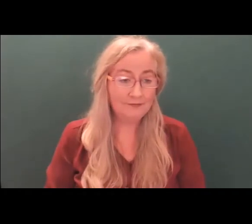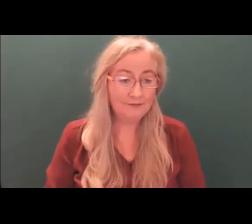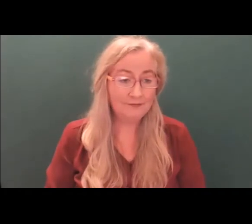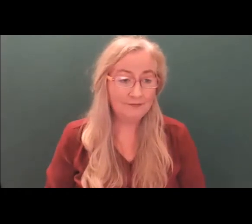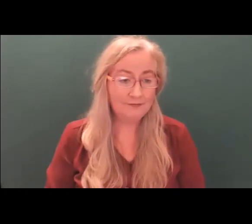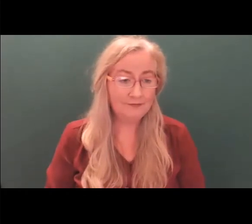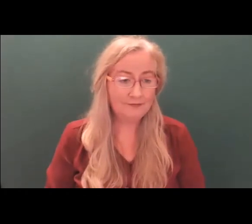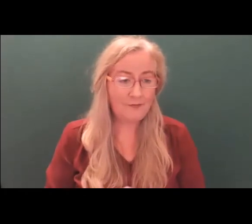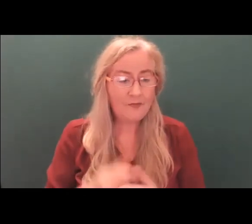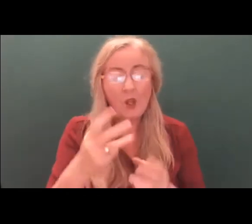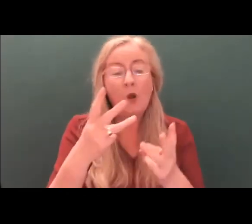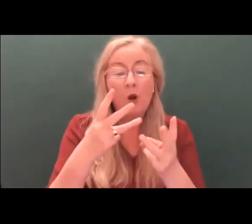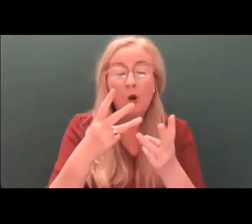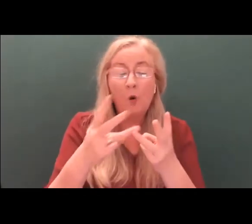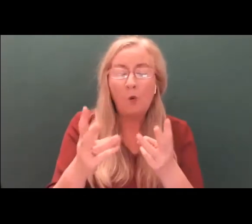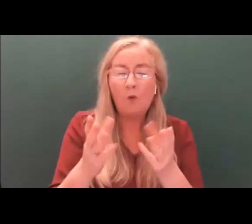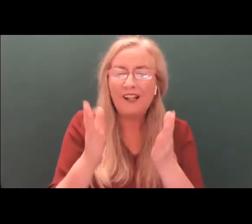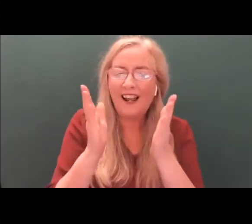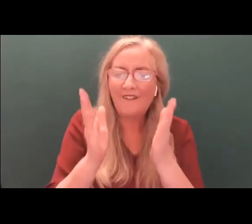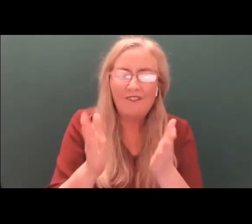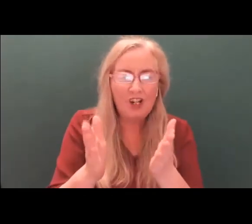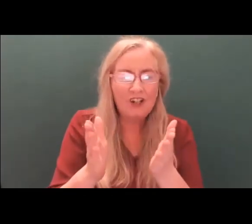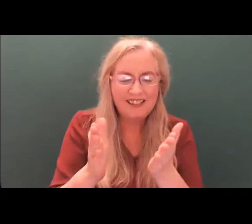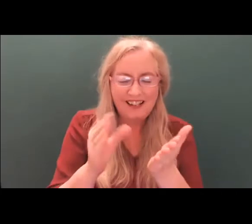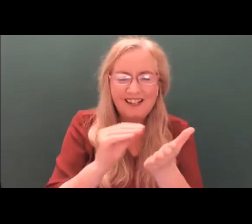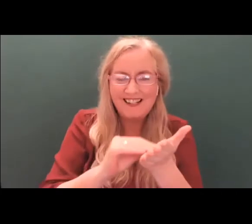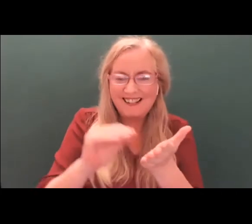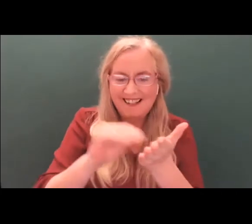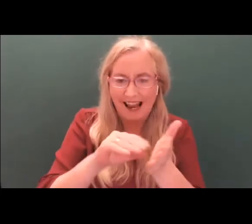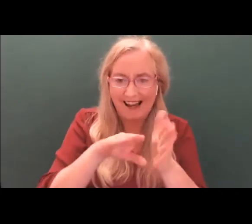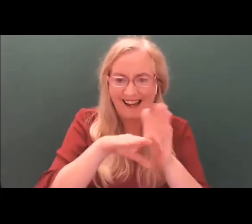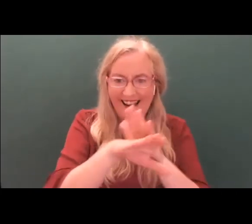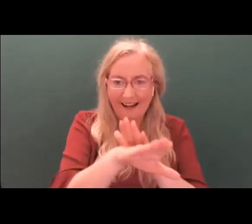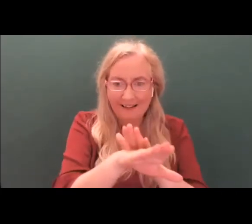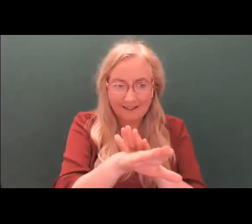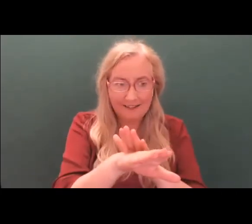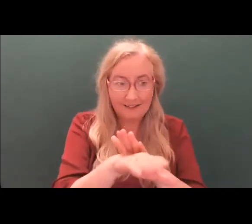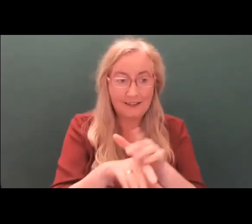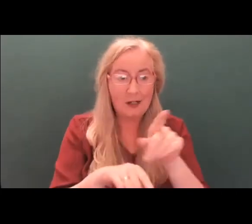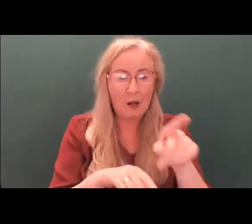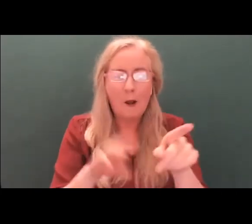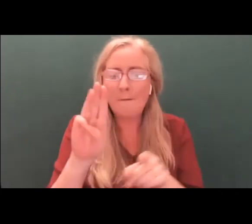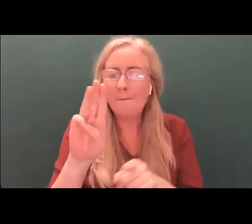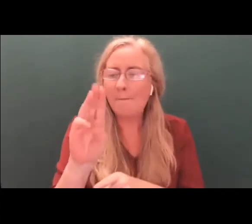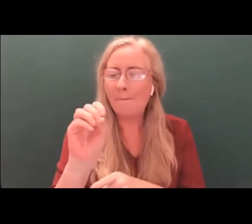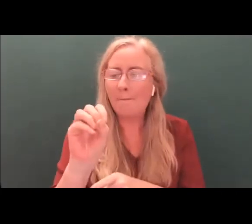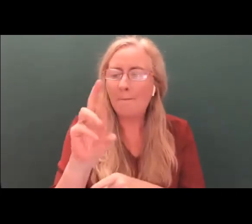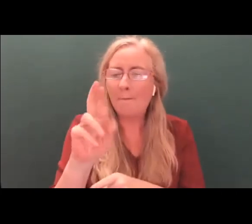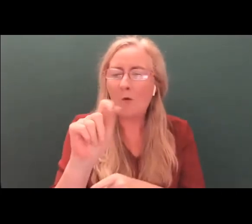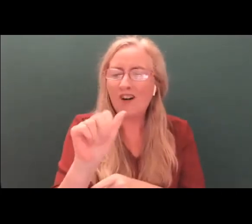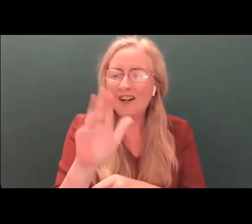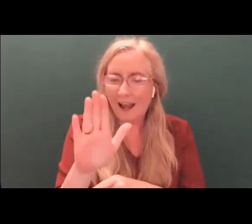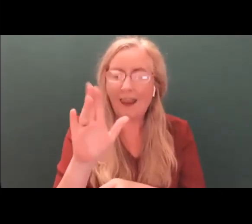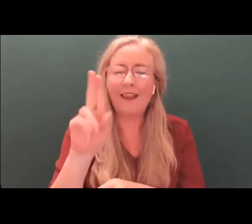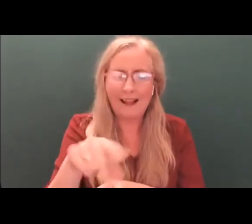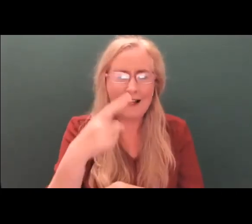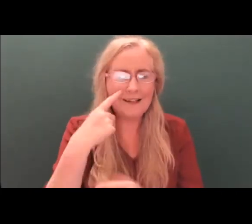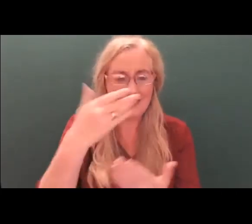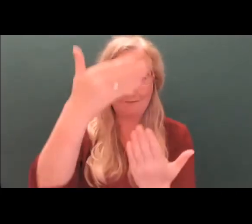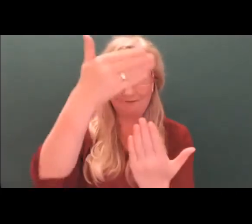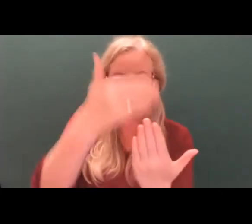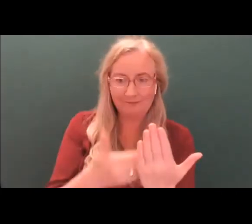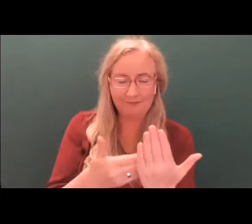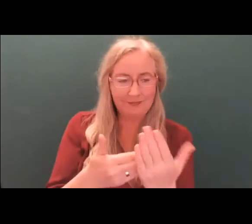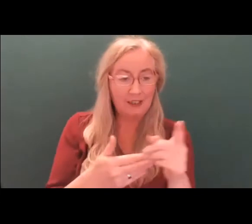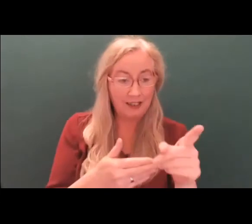So once you've signed into the project organisers portal, you'll see this layout. So we have